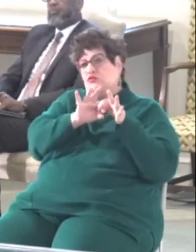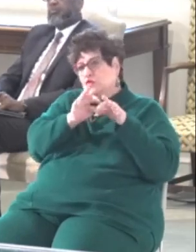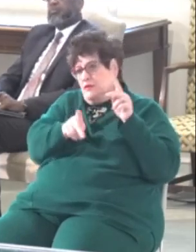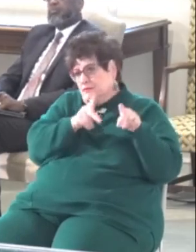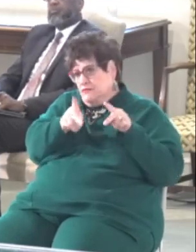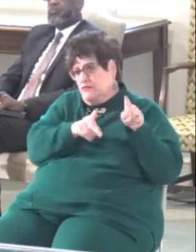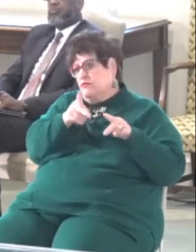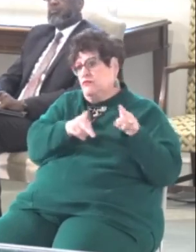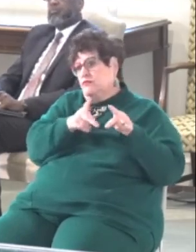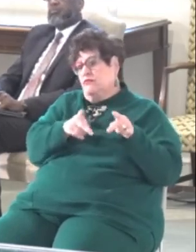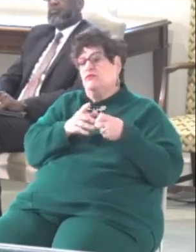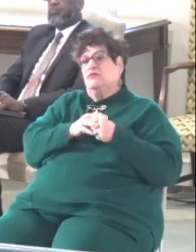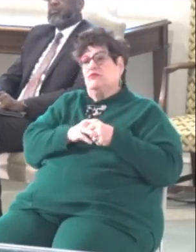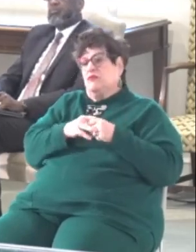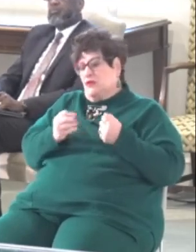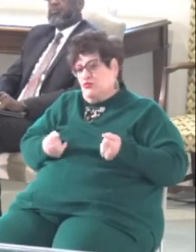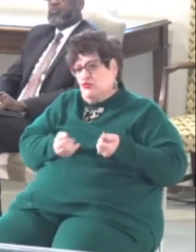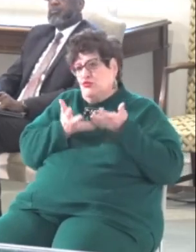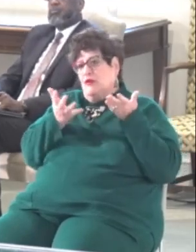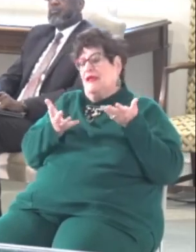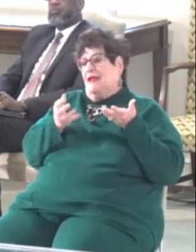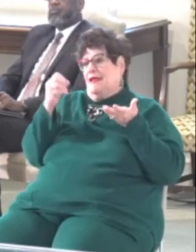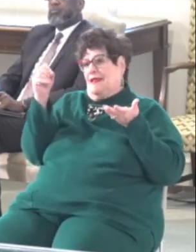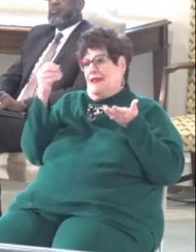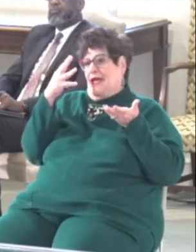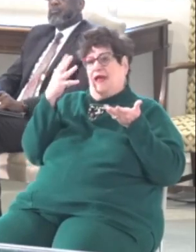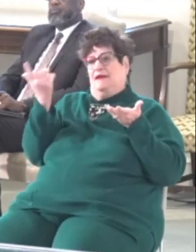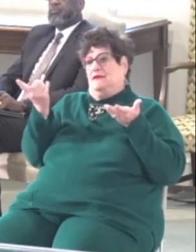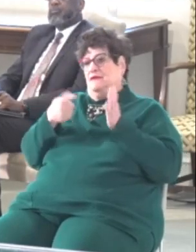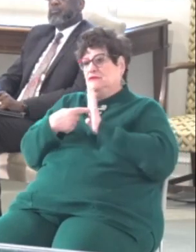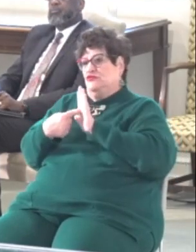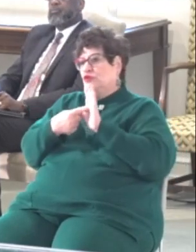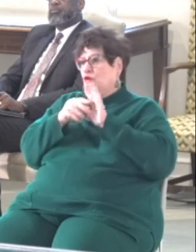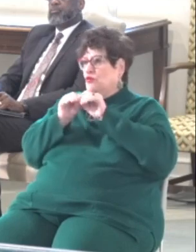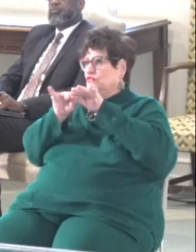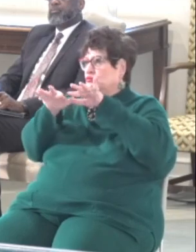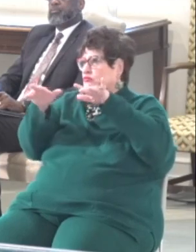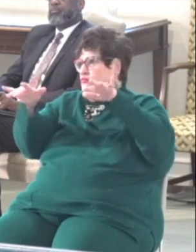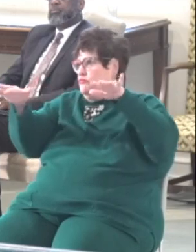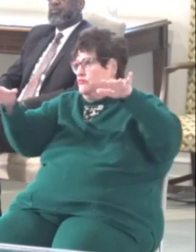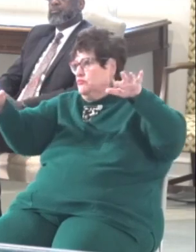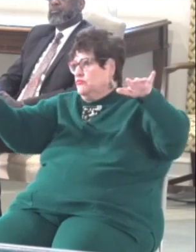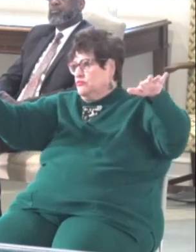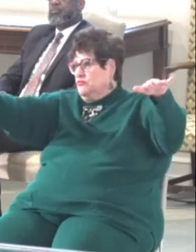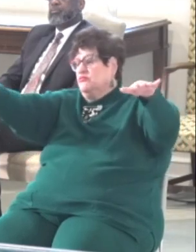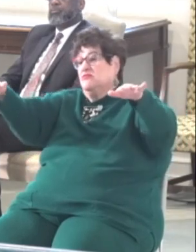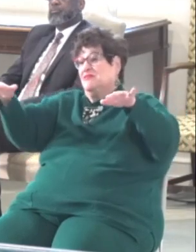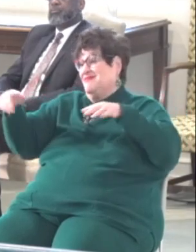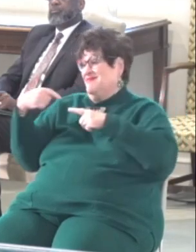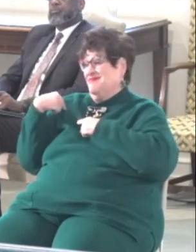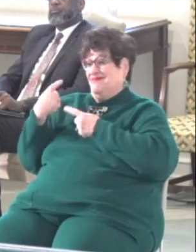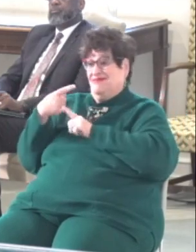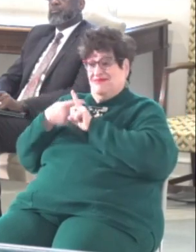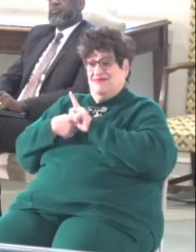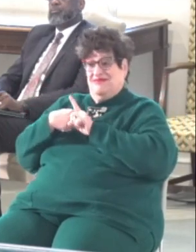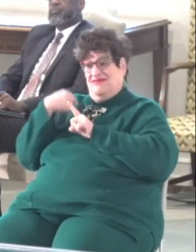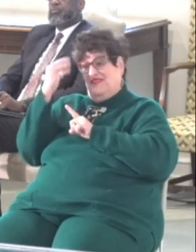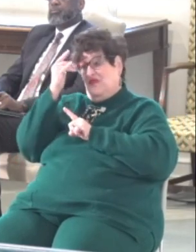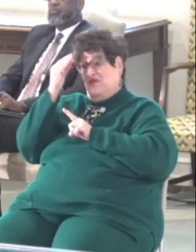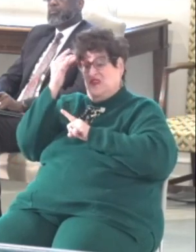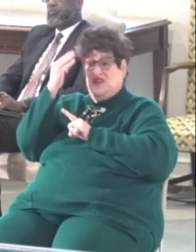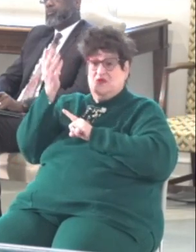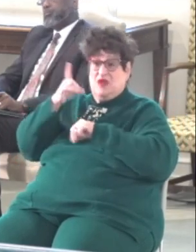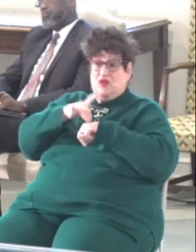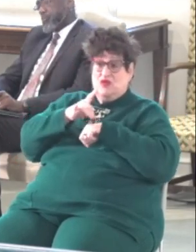bring light and to then reflect it in new ways out in the world. Just in this past month, I've been thinking about the Community